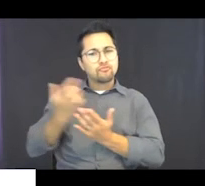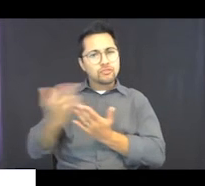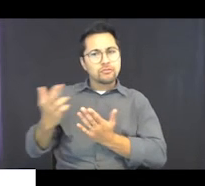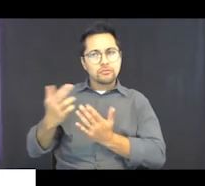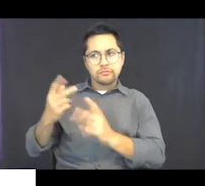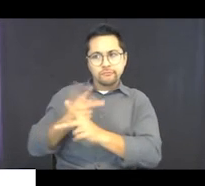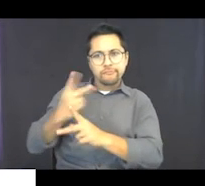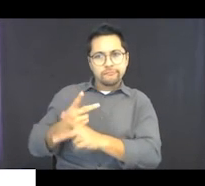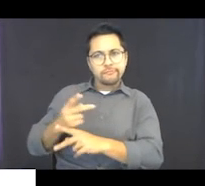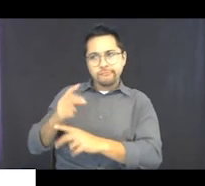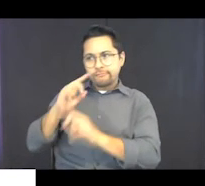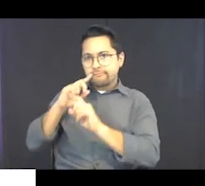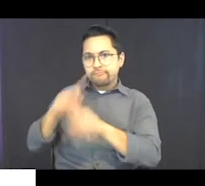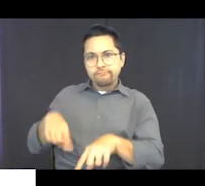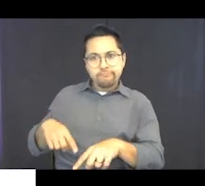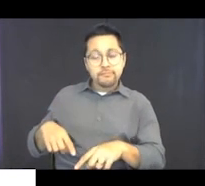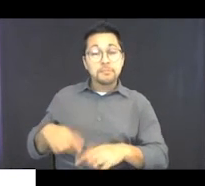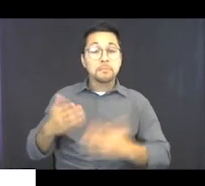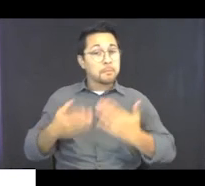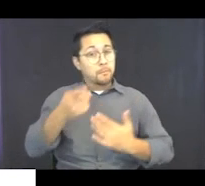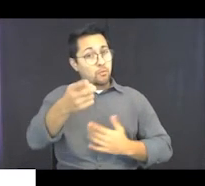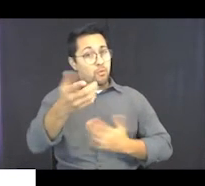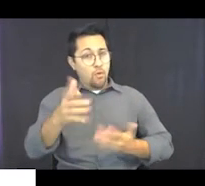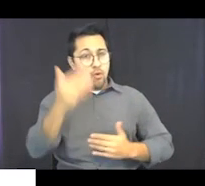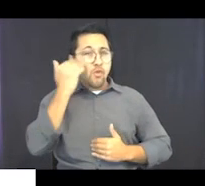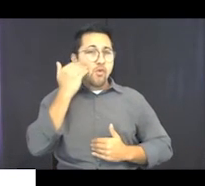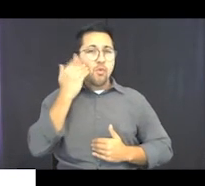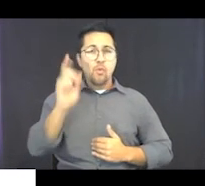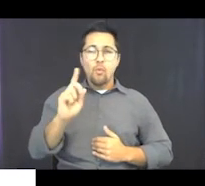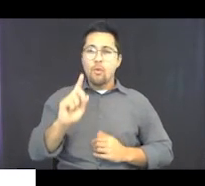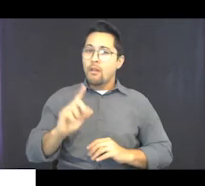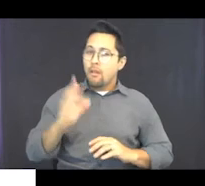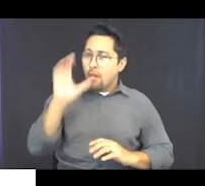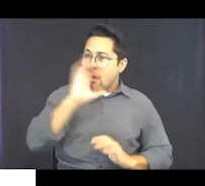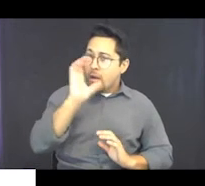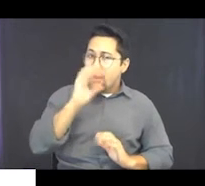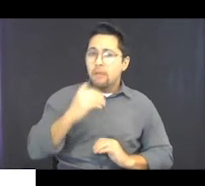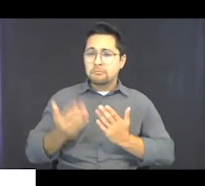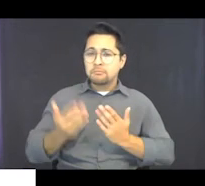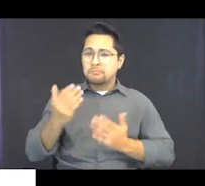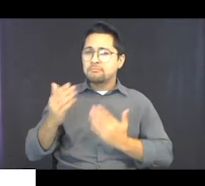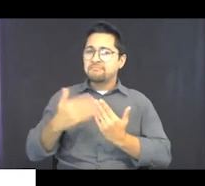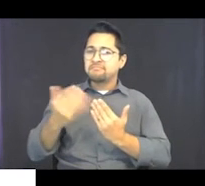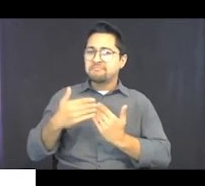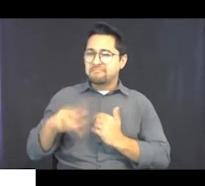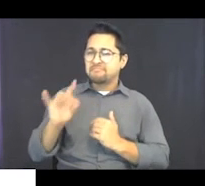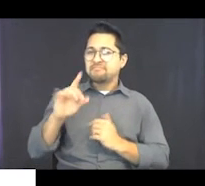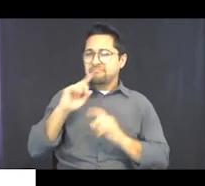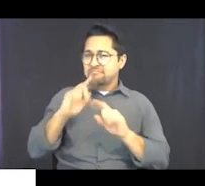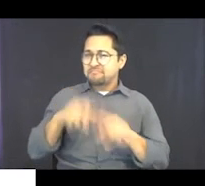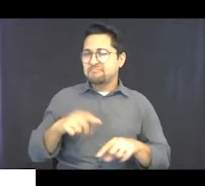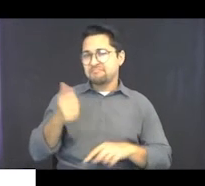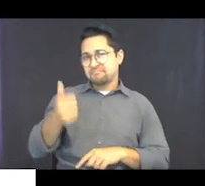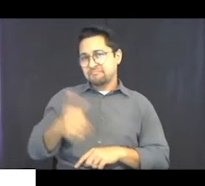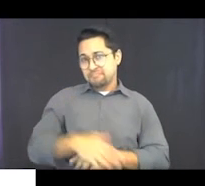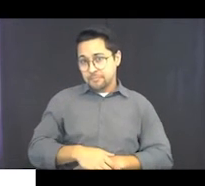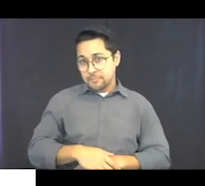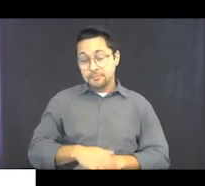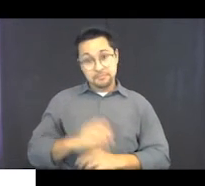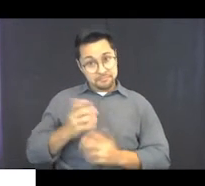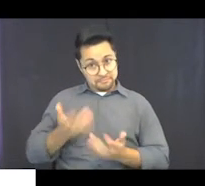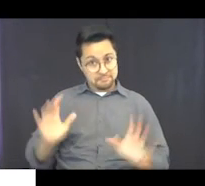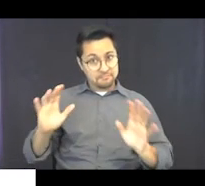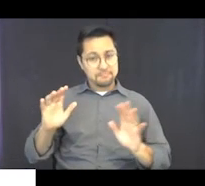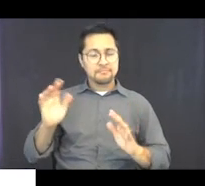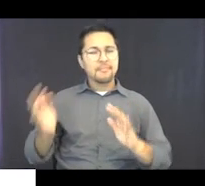answer. You probably already know where to look and can easily find the answer yourself. After that,